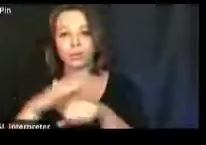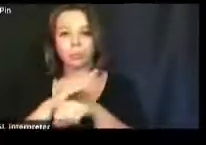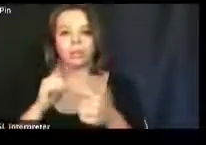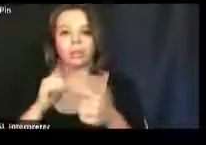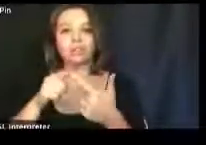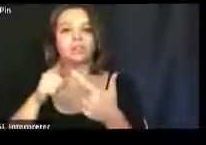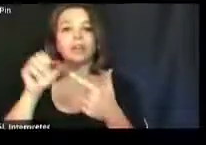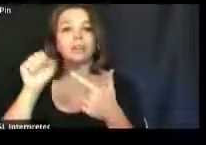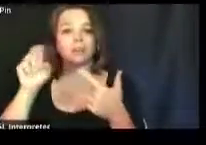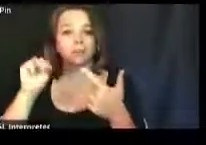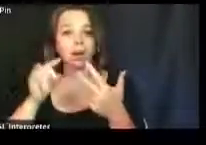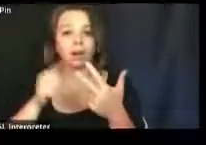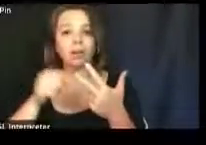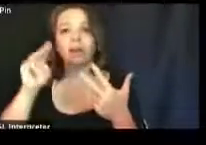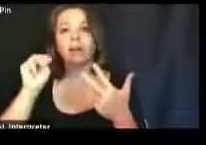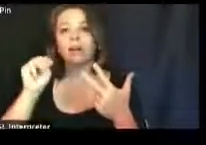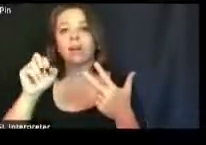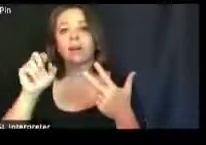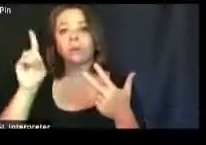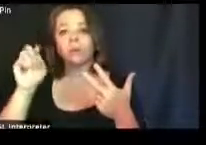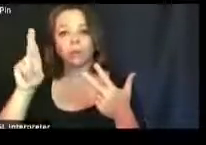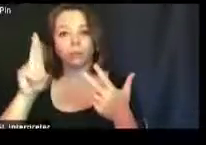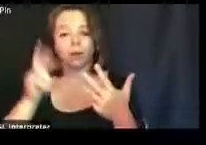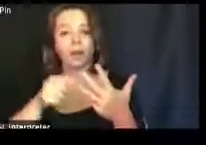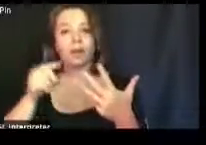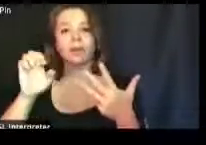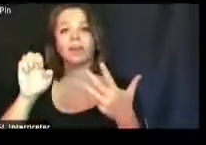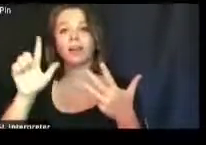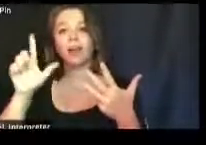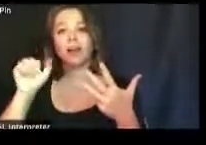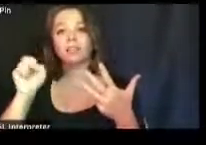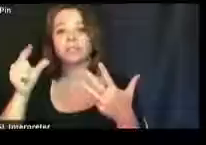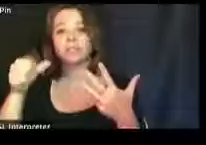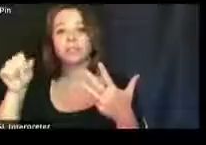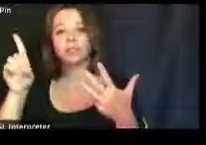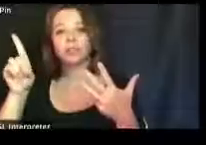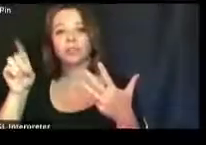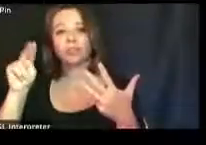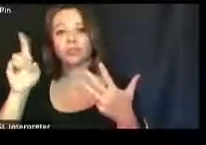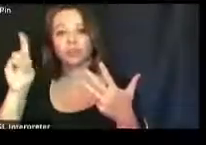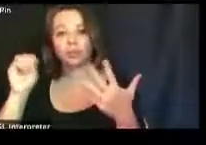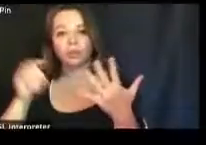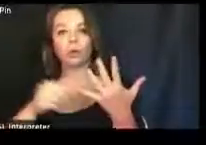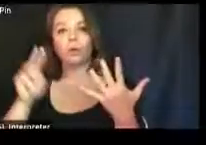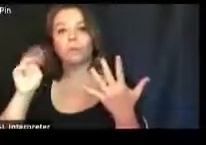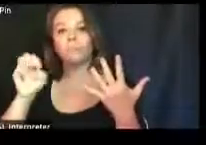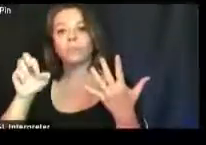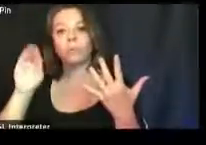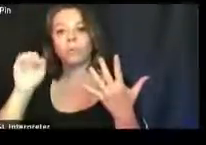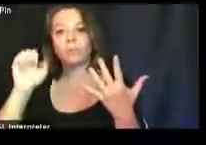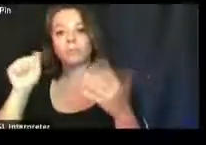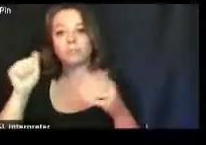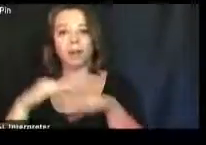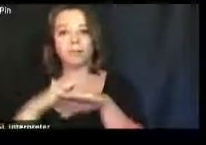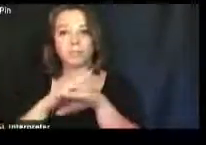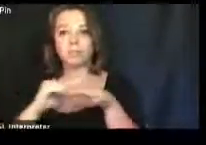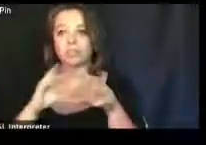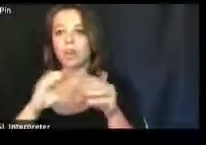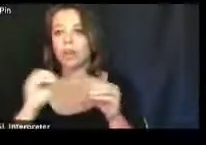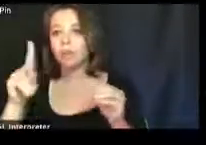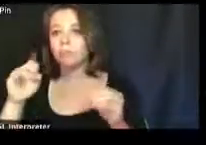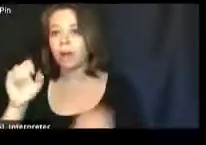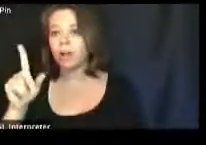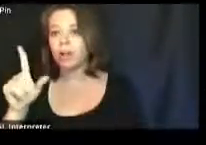Marina del Rey, El Segundo, Manhattan Beach, Hermosa Beach, and Palos Verdes. My name is Christina and